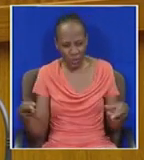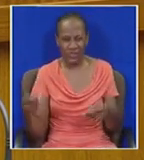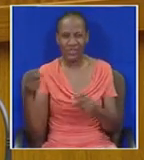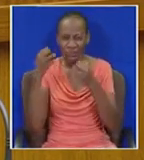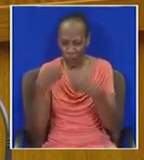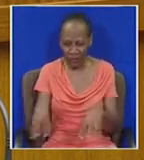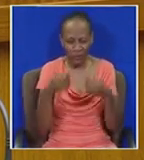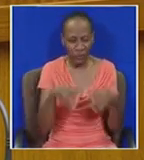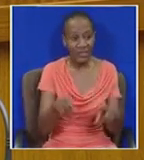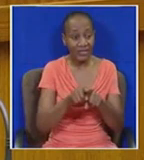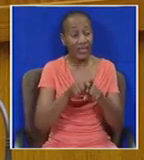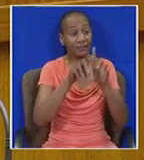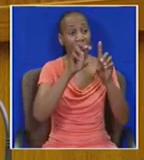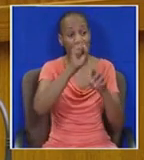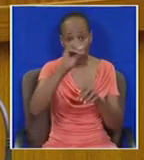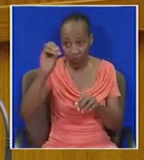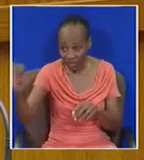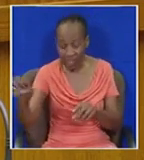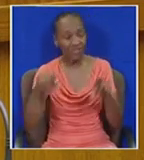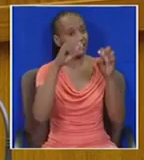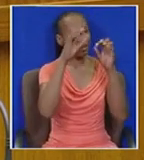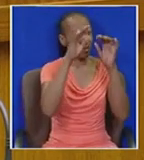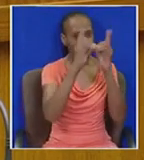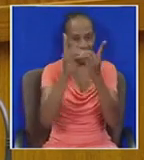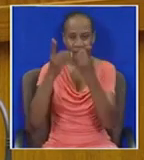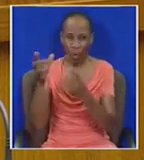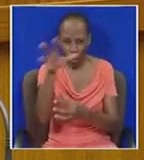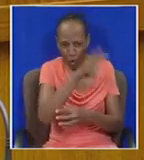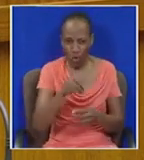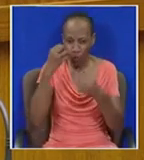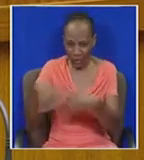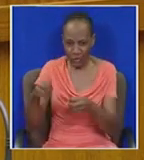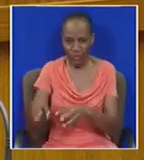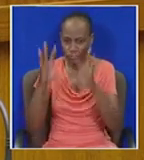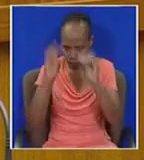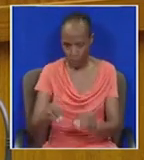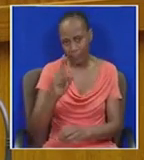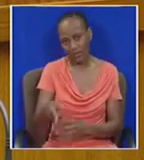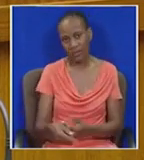government departments and entities. A total of